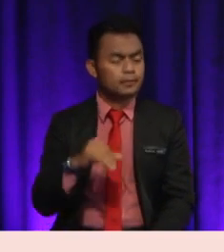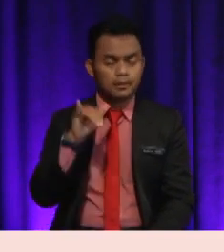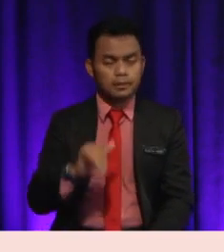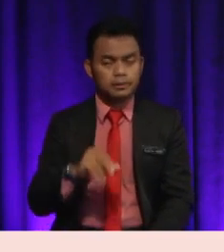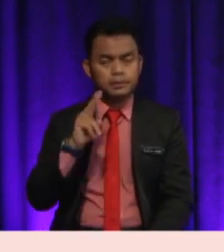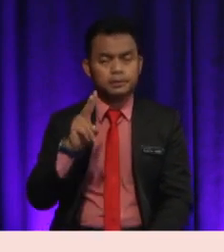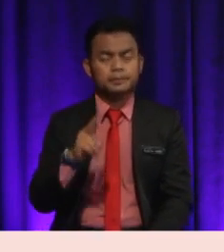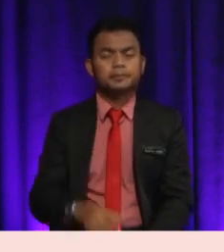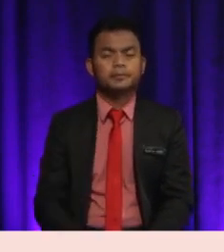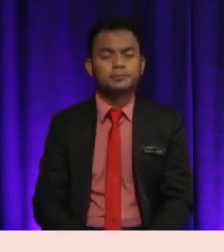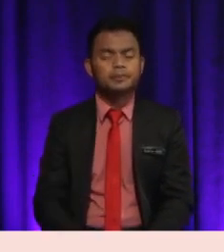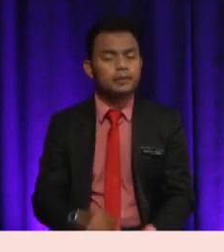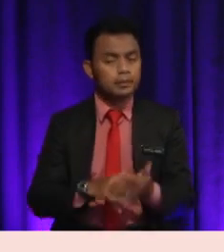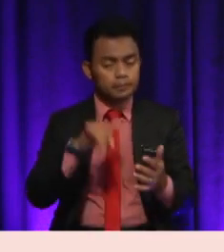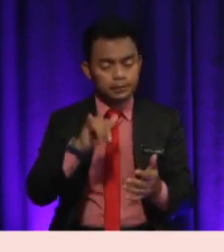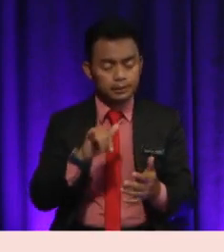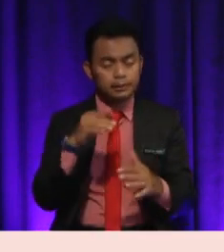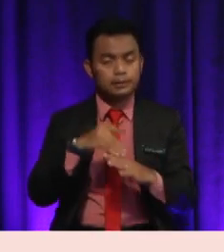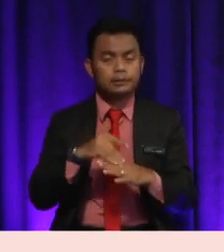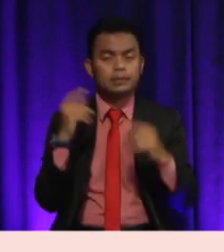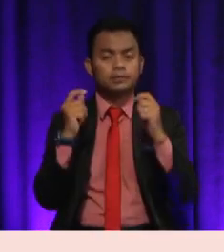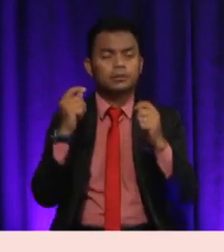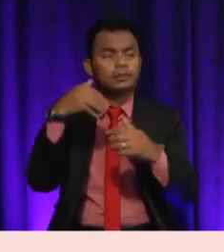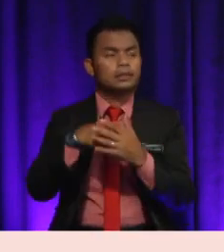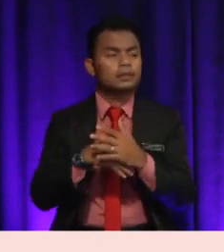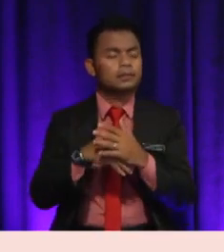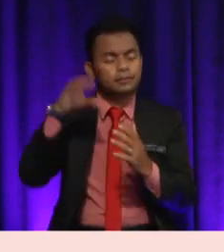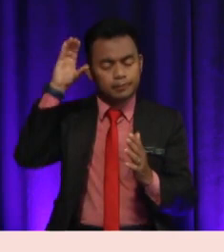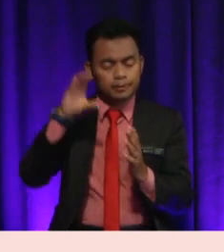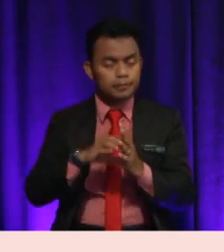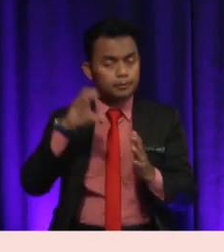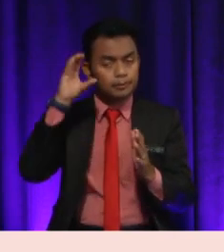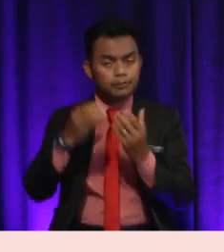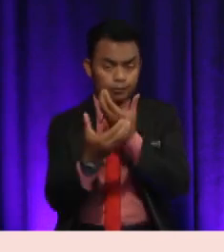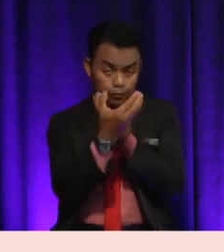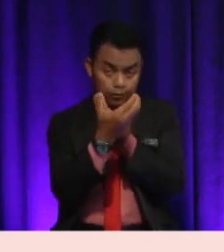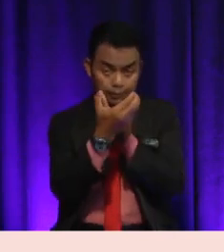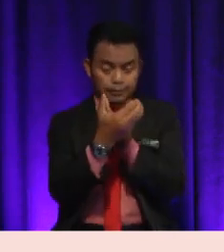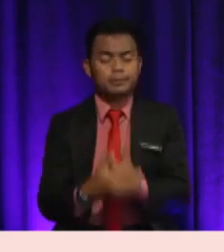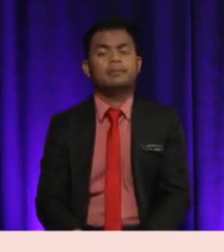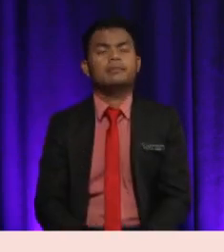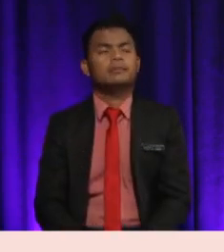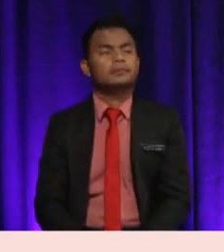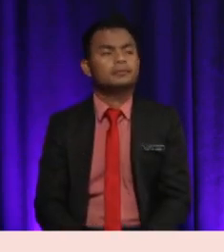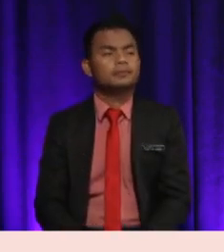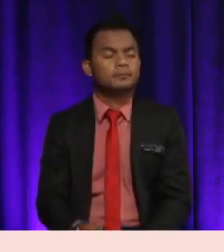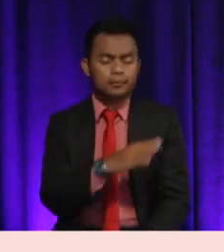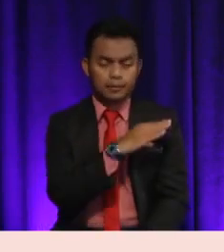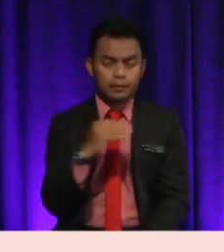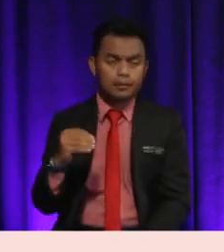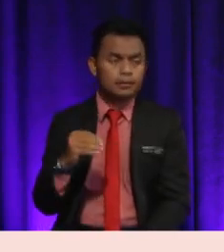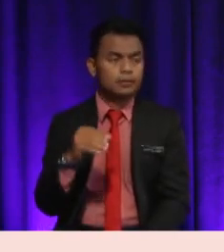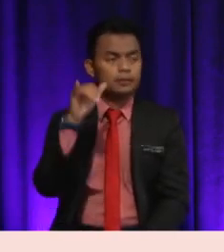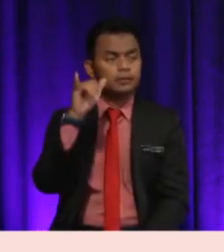learn from the photography itself. Okay, so the types of photography that she enjoys and also the things that